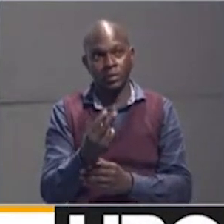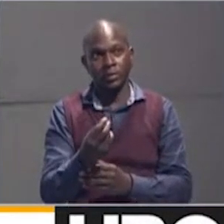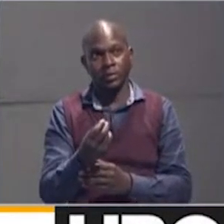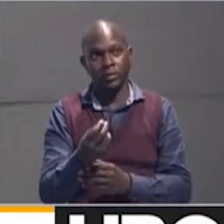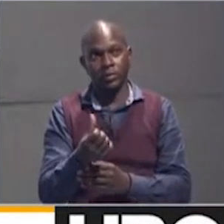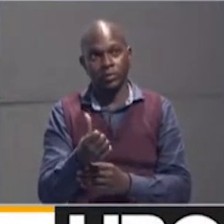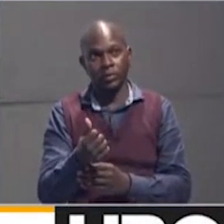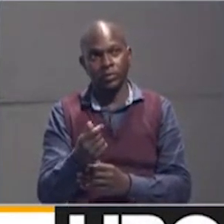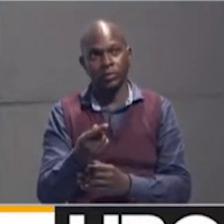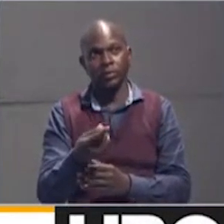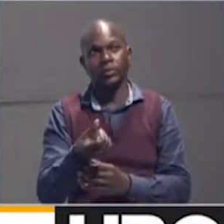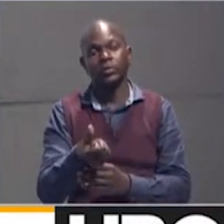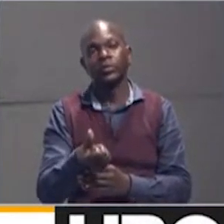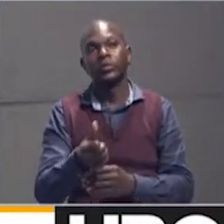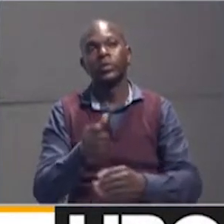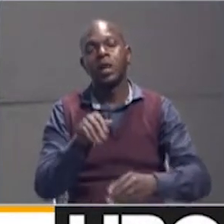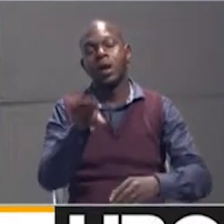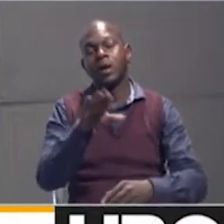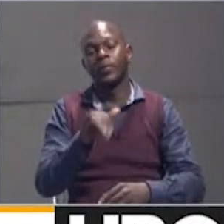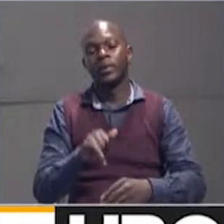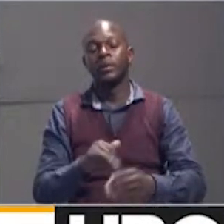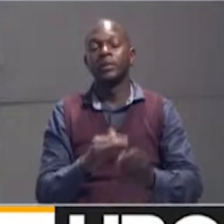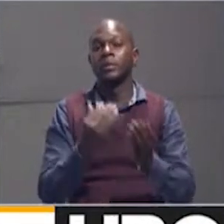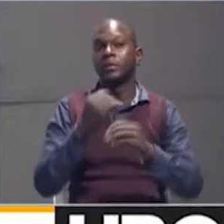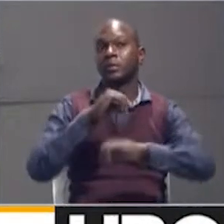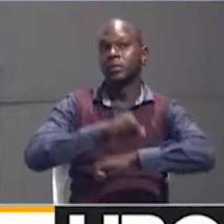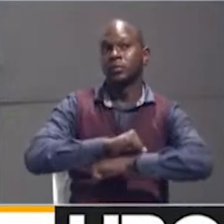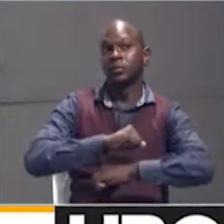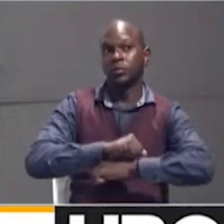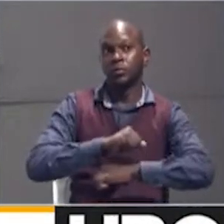63,546 shillings for urban schools and